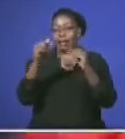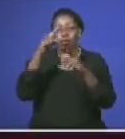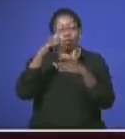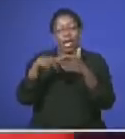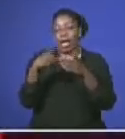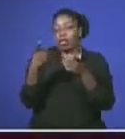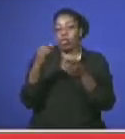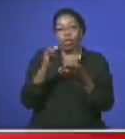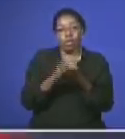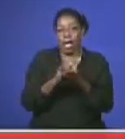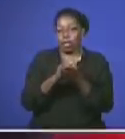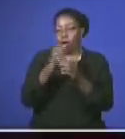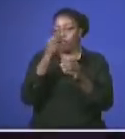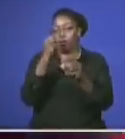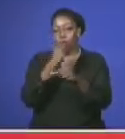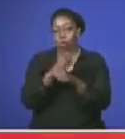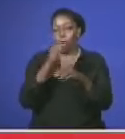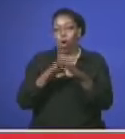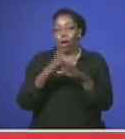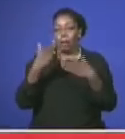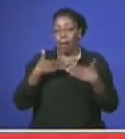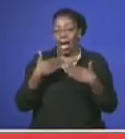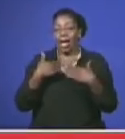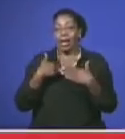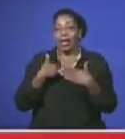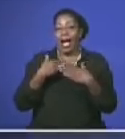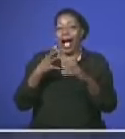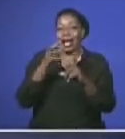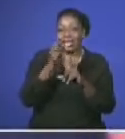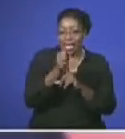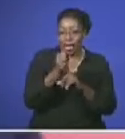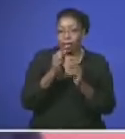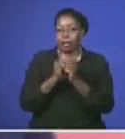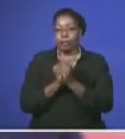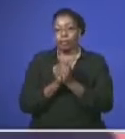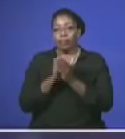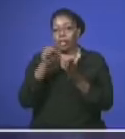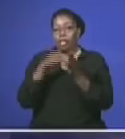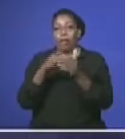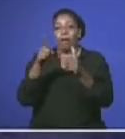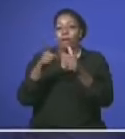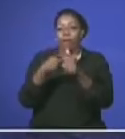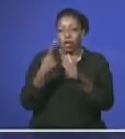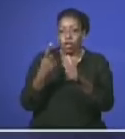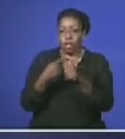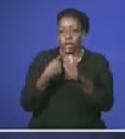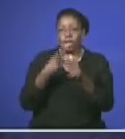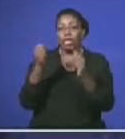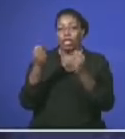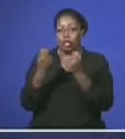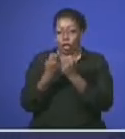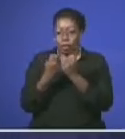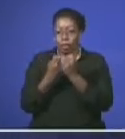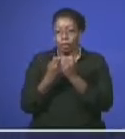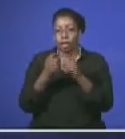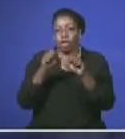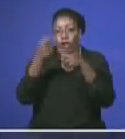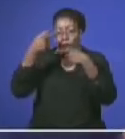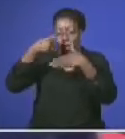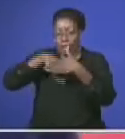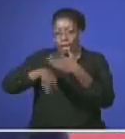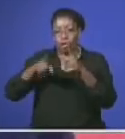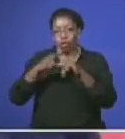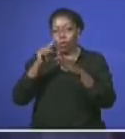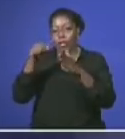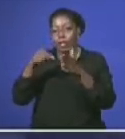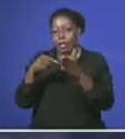doing that, so I have to work on all my attacks consistent, repetitively. This will be my first IGF tournament. So going into this